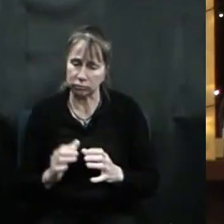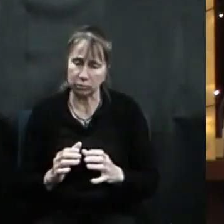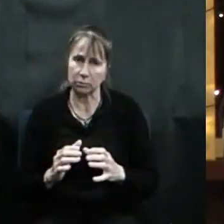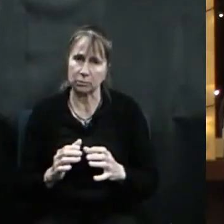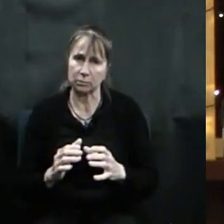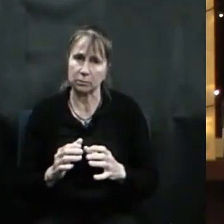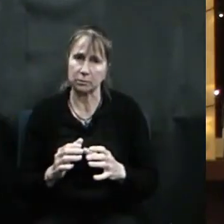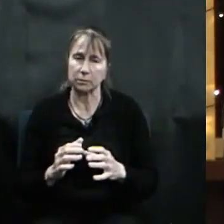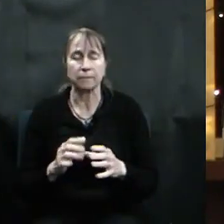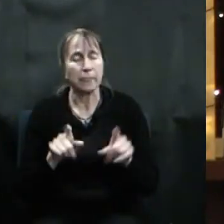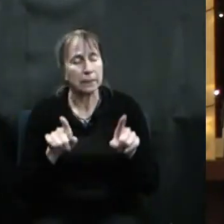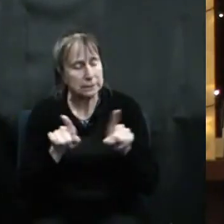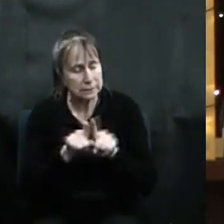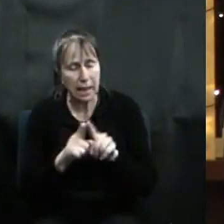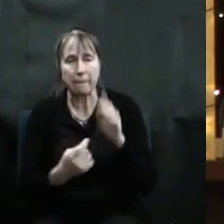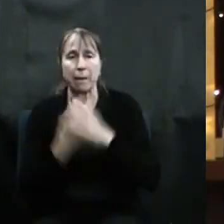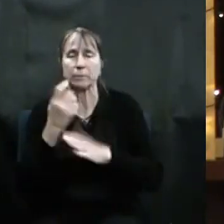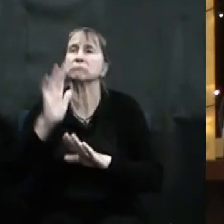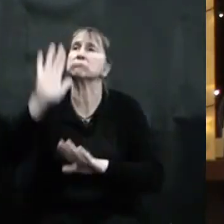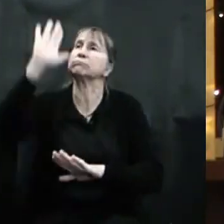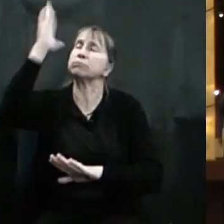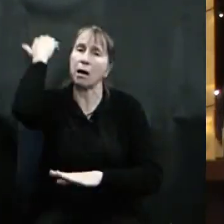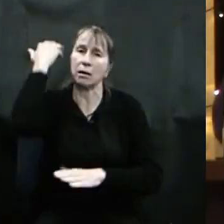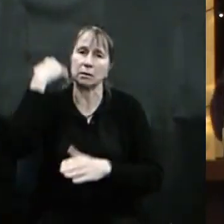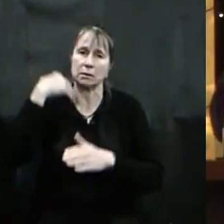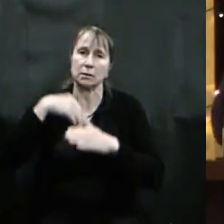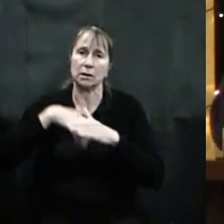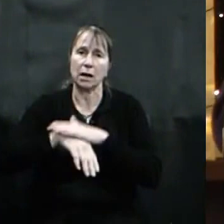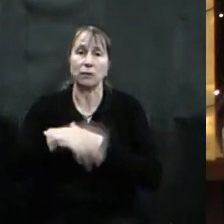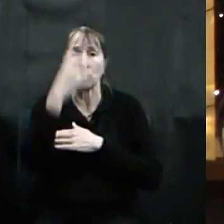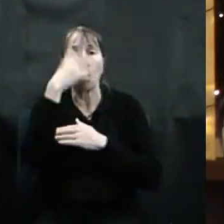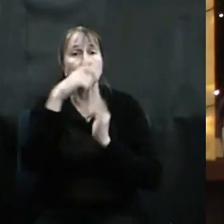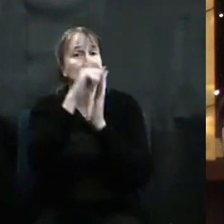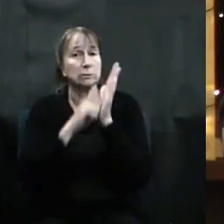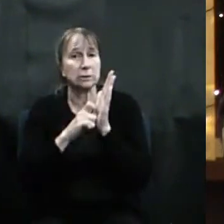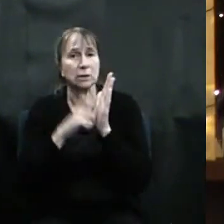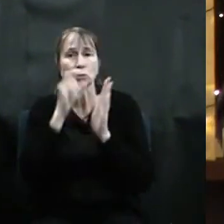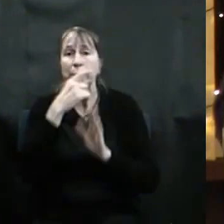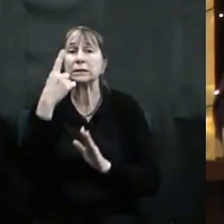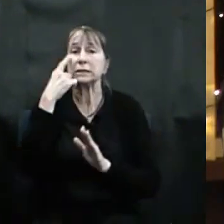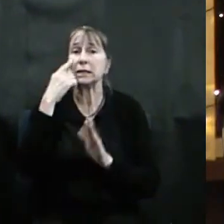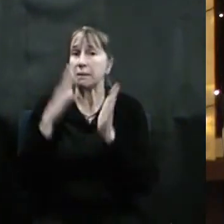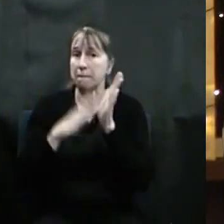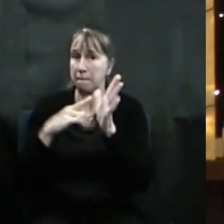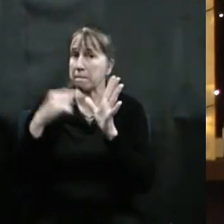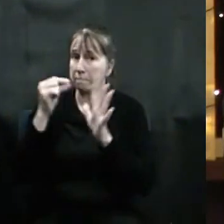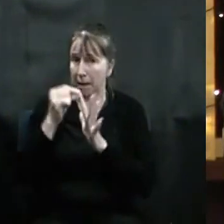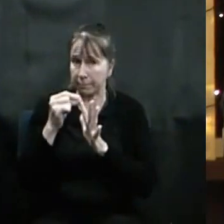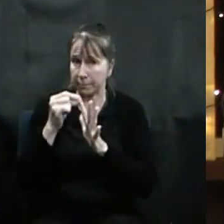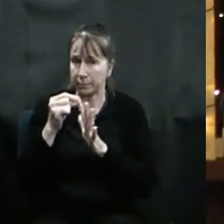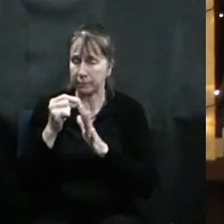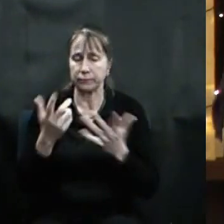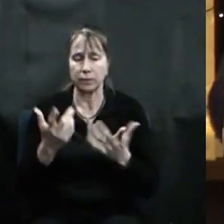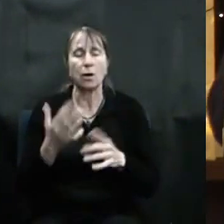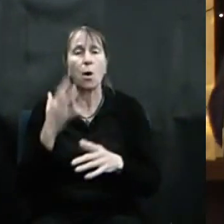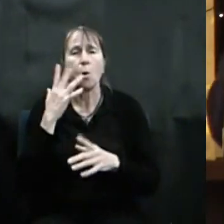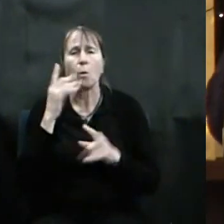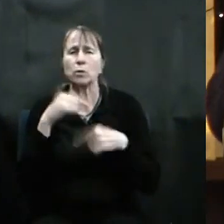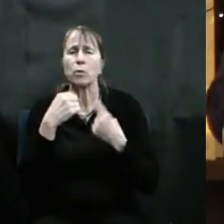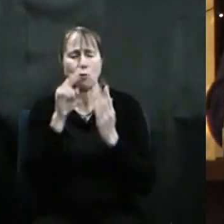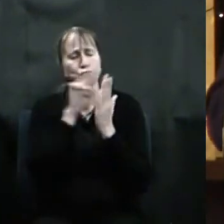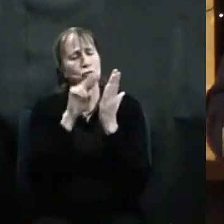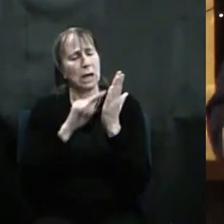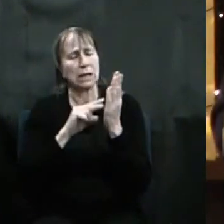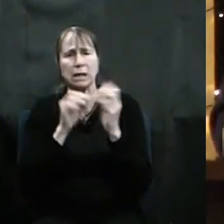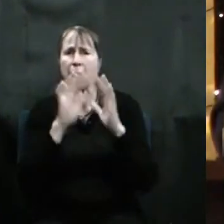thing happened in the ancient world. Have a look at the map there. Because we read the Bible, we think that Israel